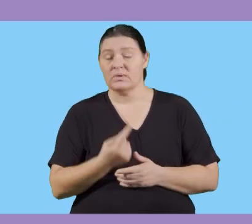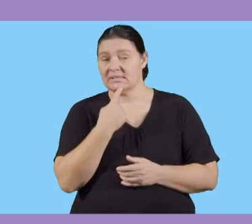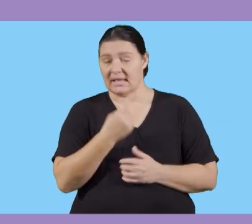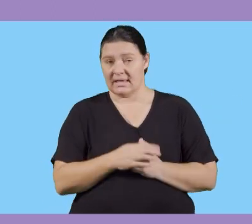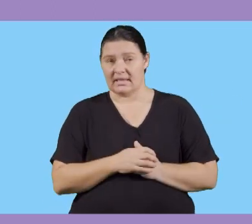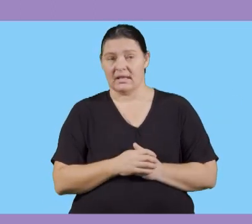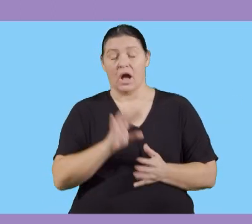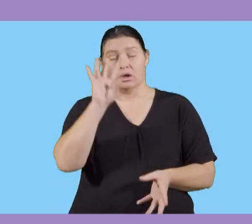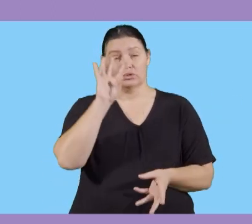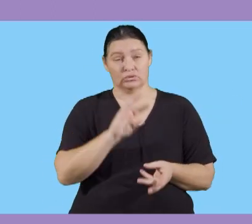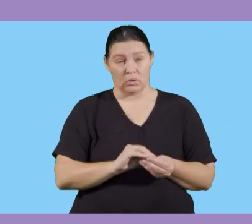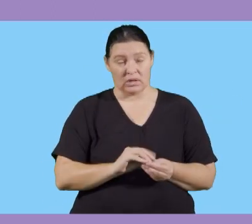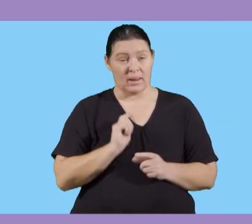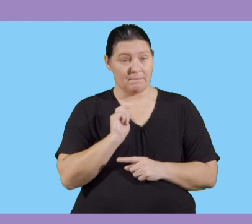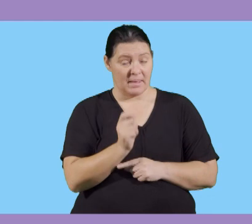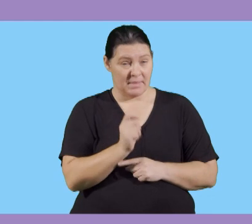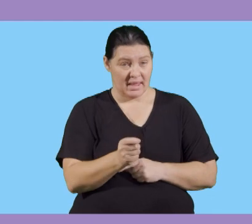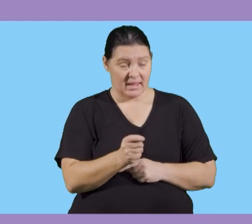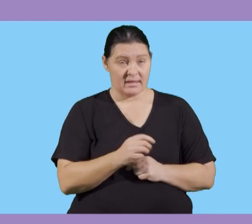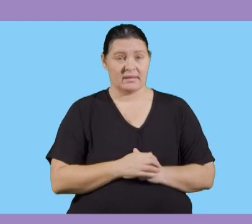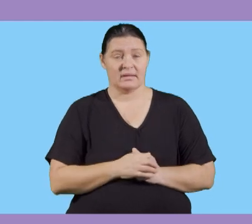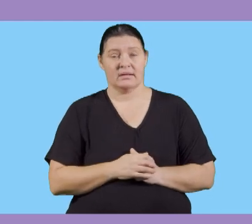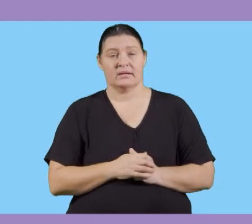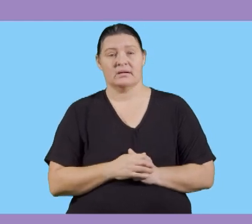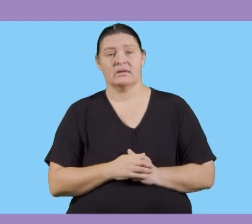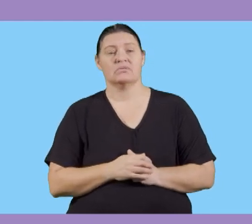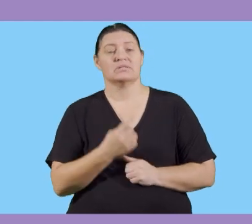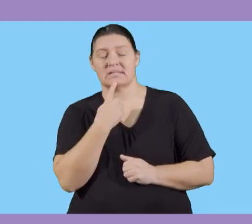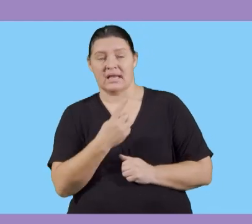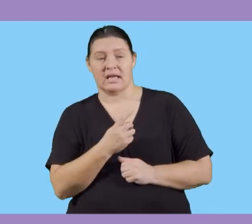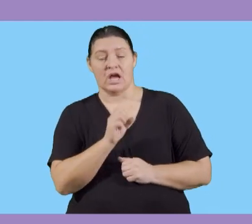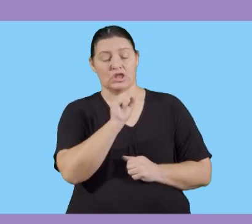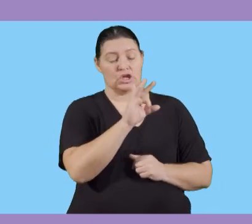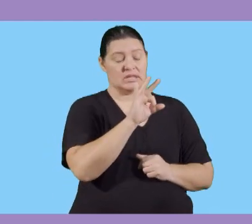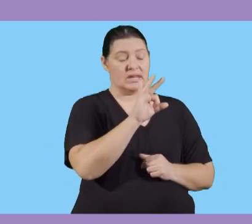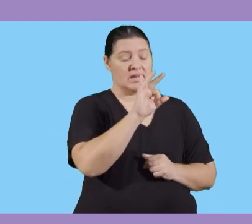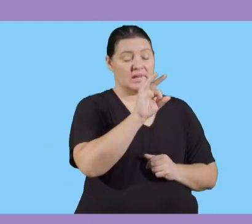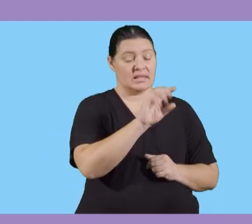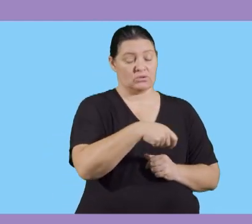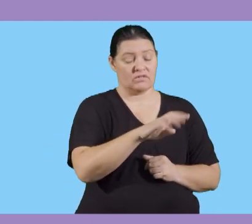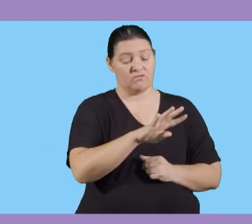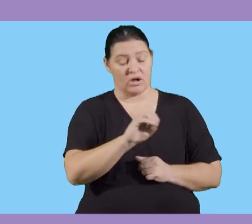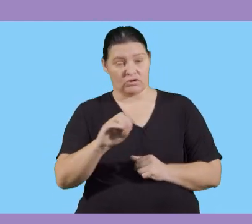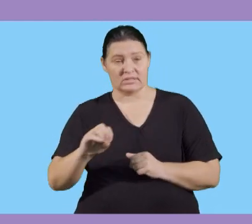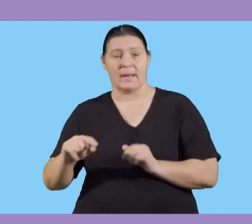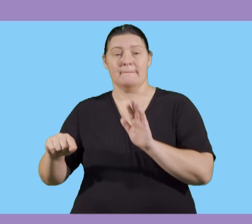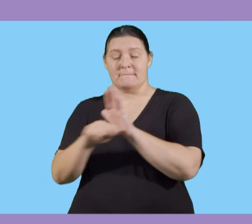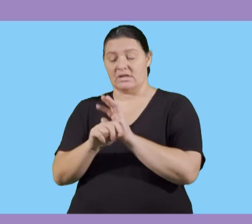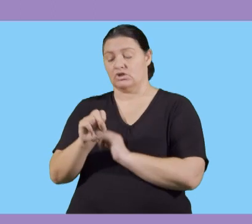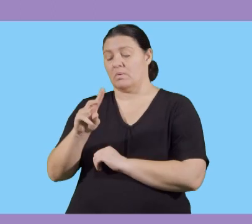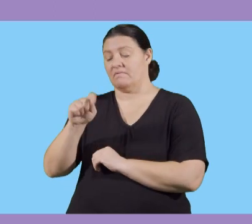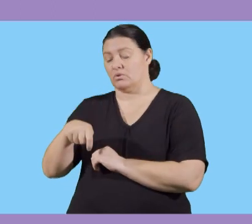the total payments that she paid back, and we are going to subtract the purchase price of